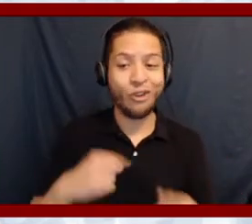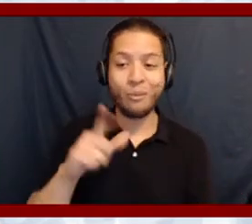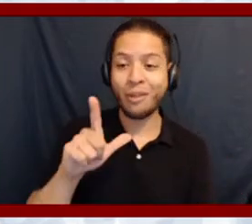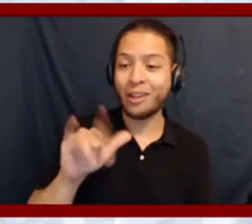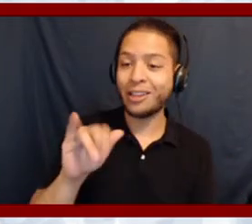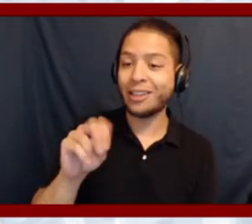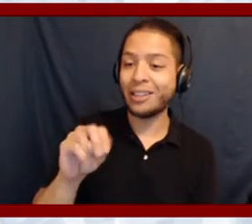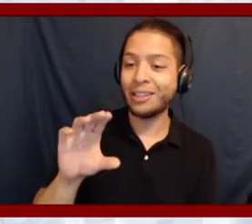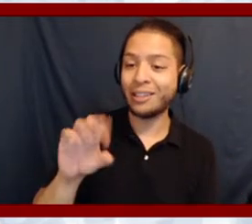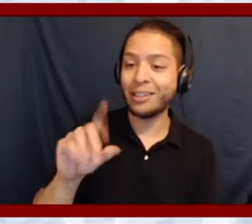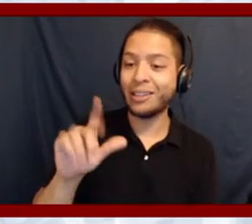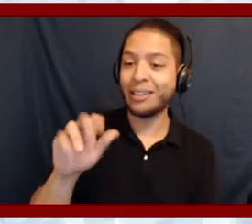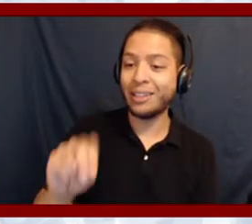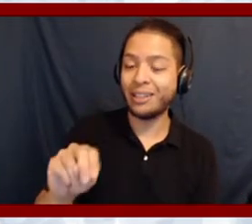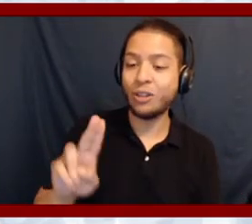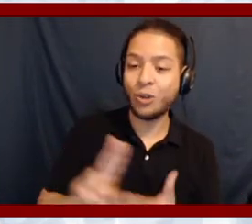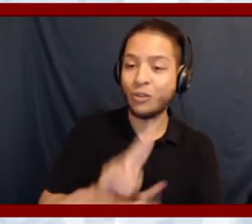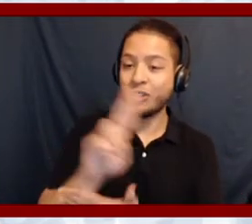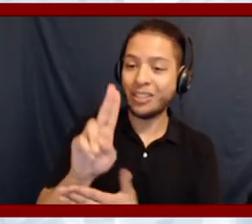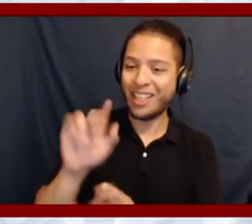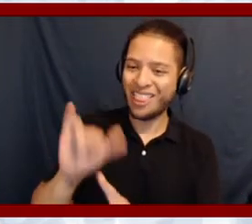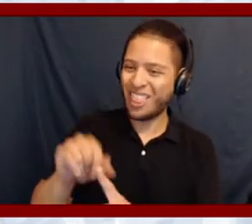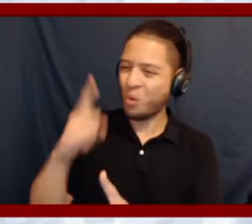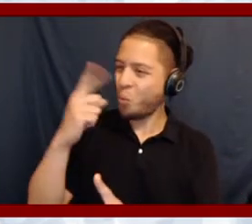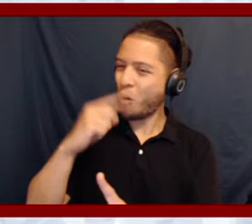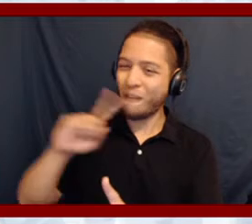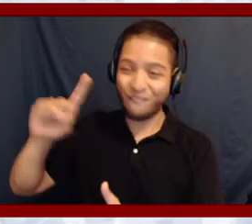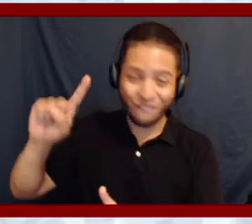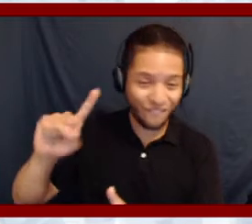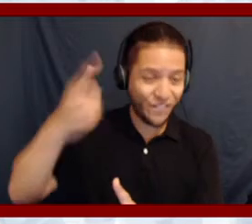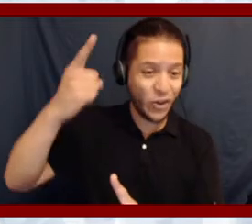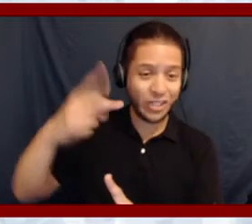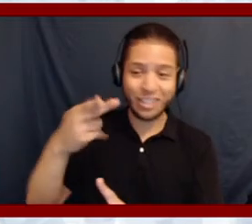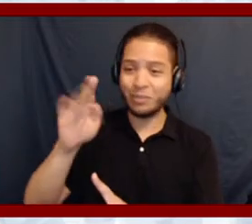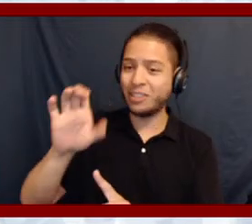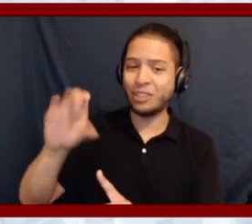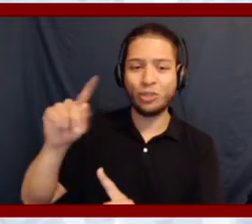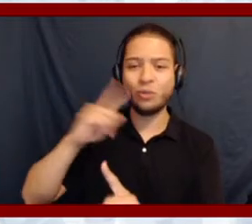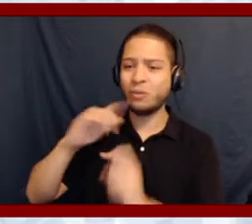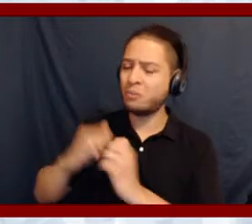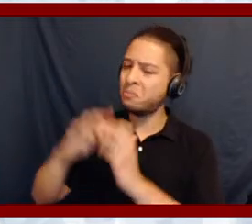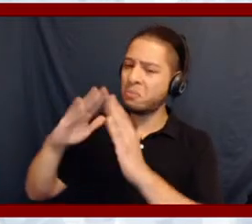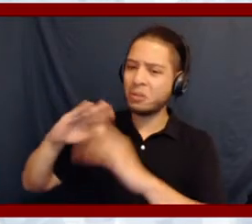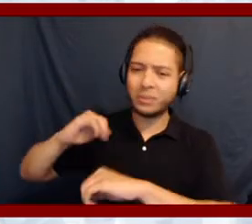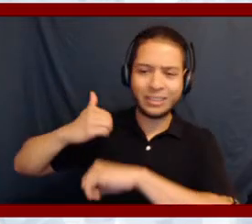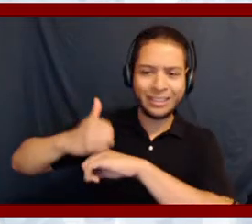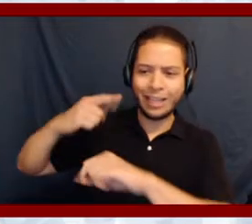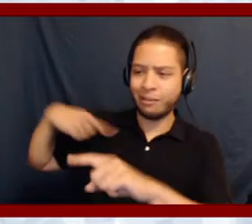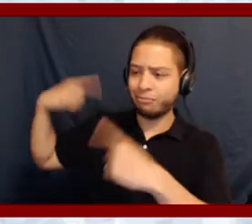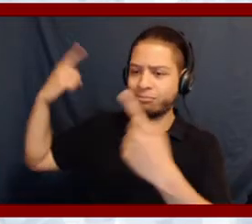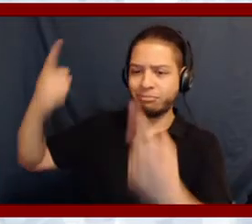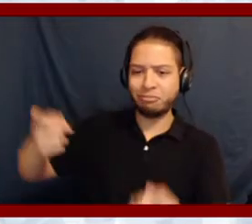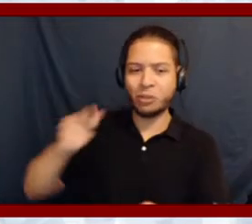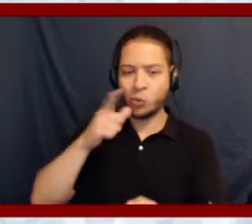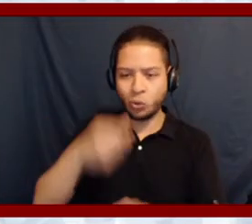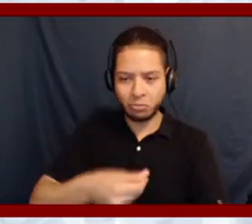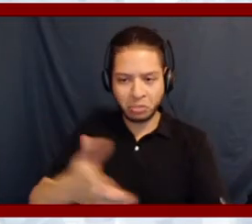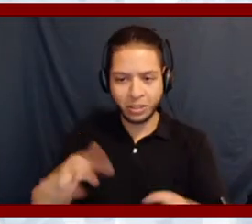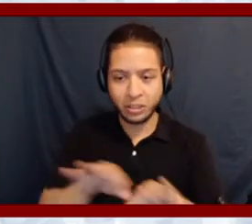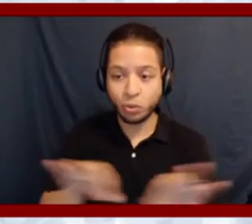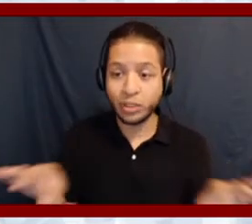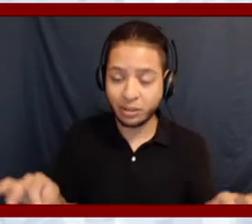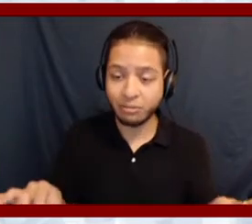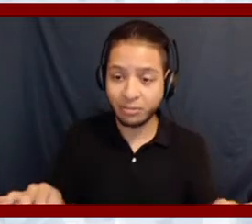first degree-granting historically Black colleges and universities. It's a fitting place to kick off this year's HBCU Week